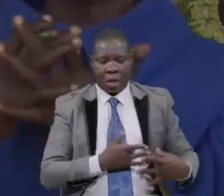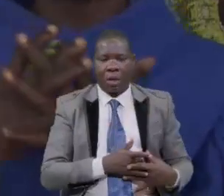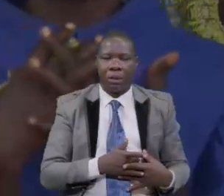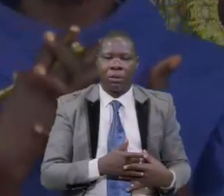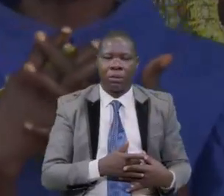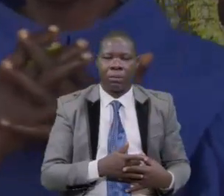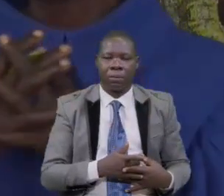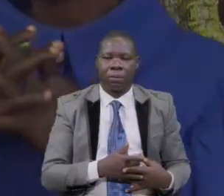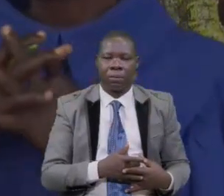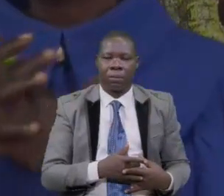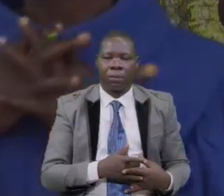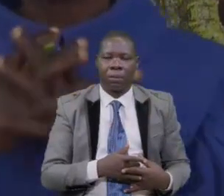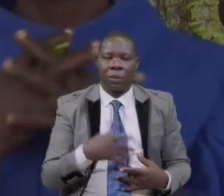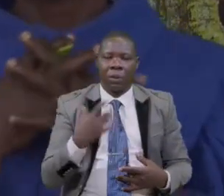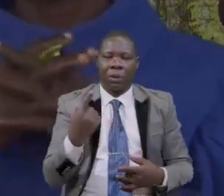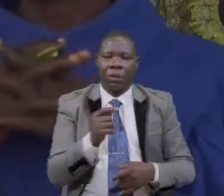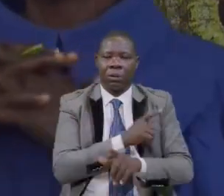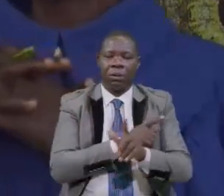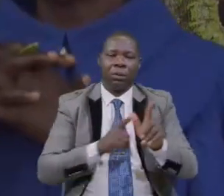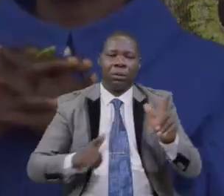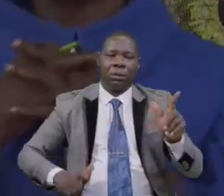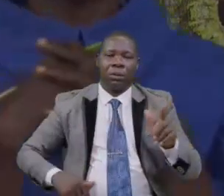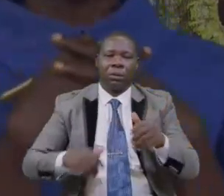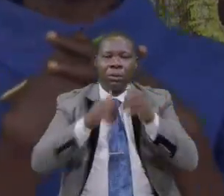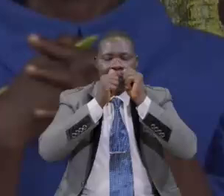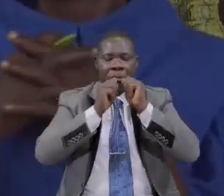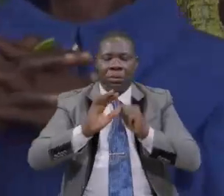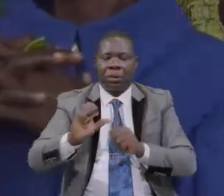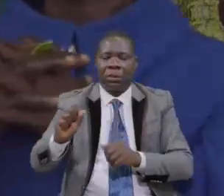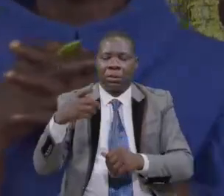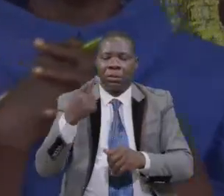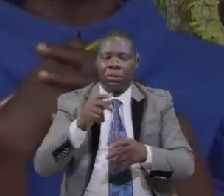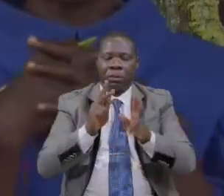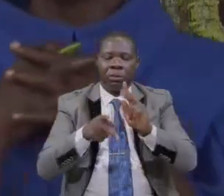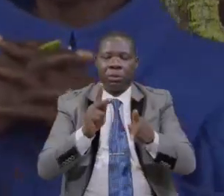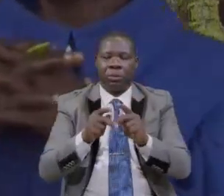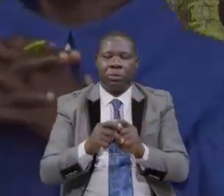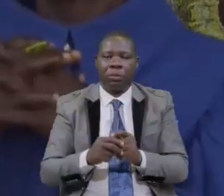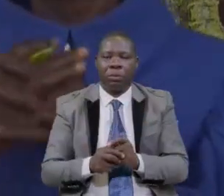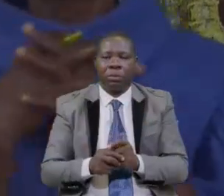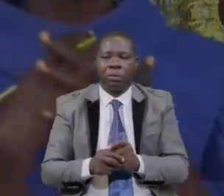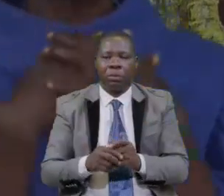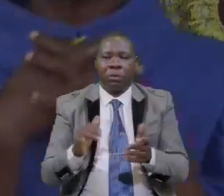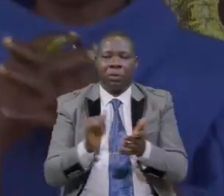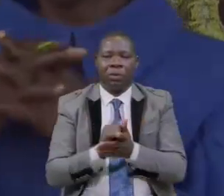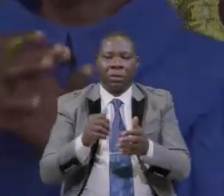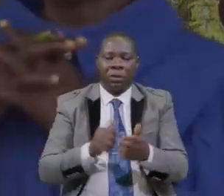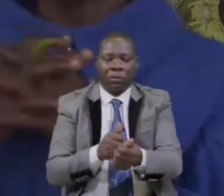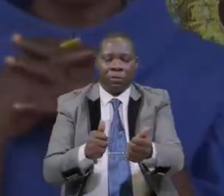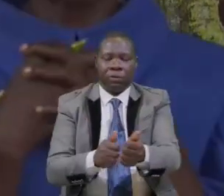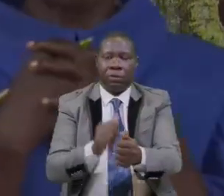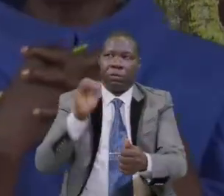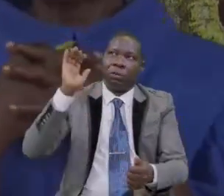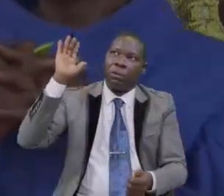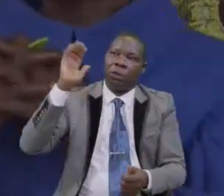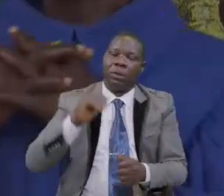The Lord blesses the people that follow him